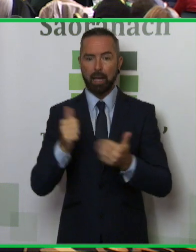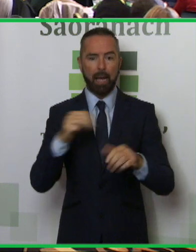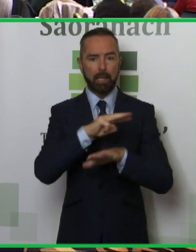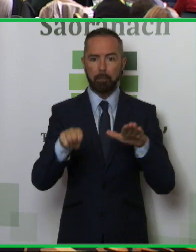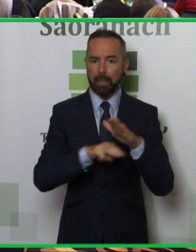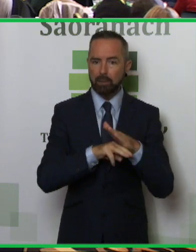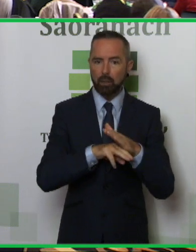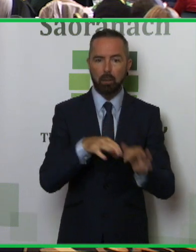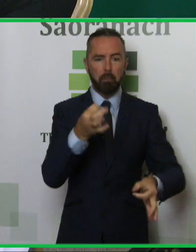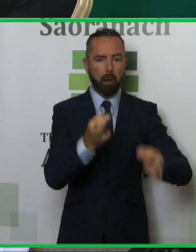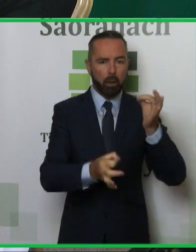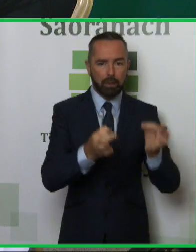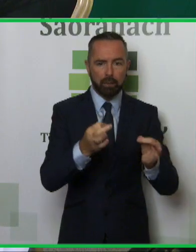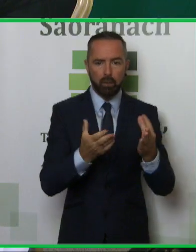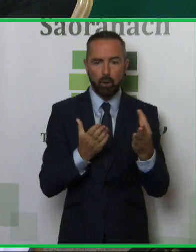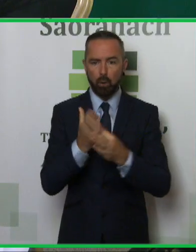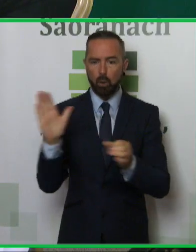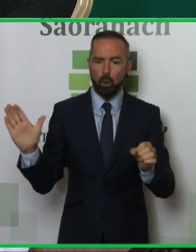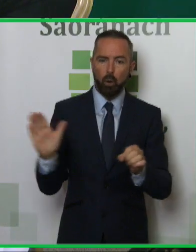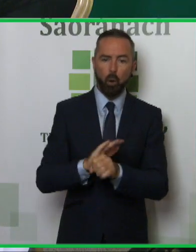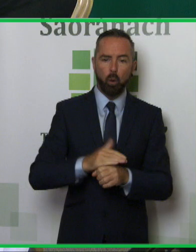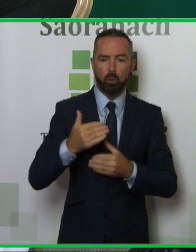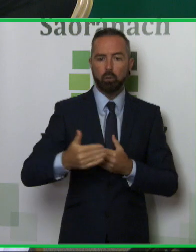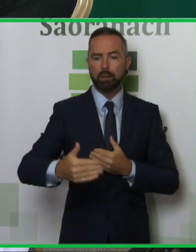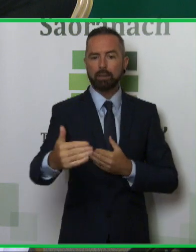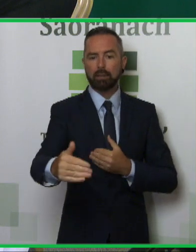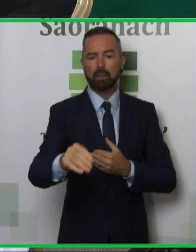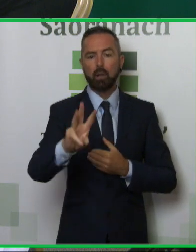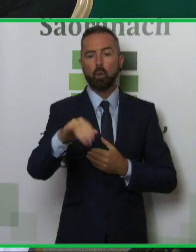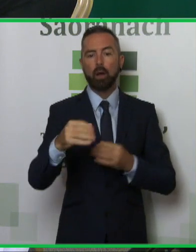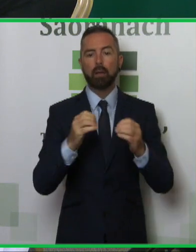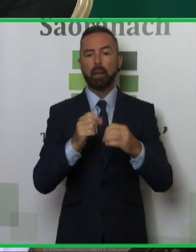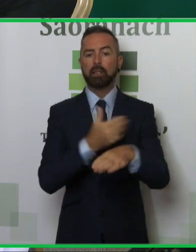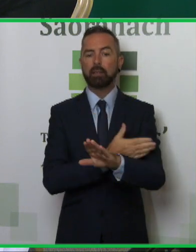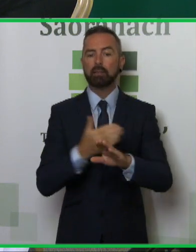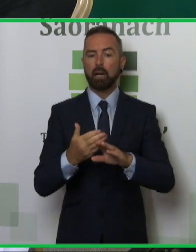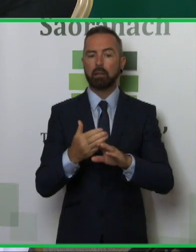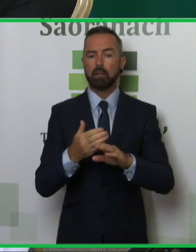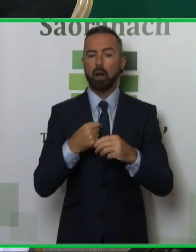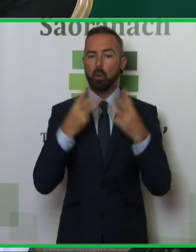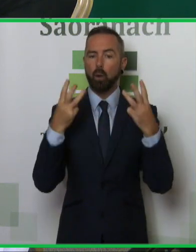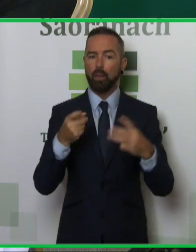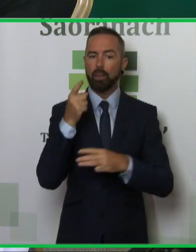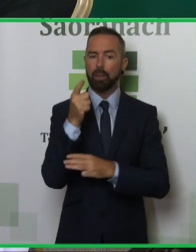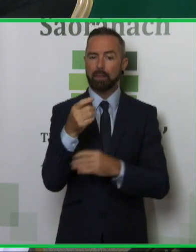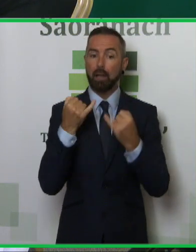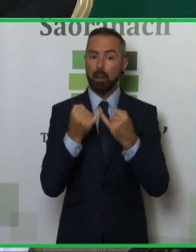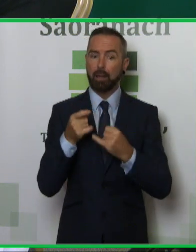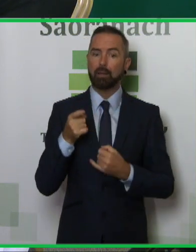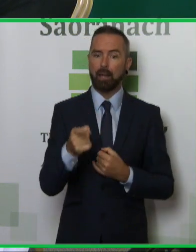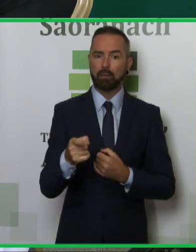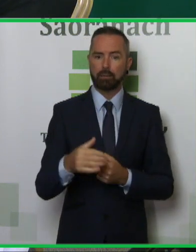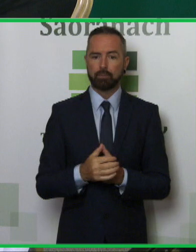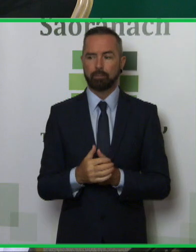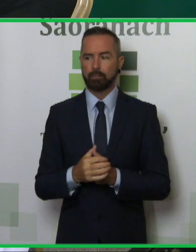any politicians throughout this process. And that's the way I said at the start of this process I wanted it to be. So I've never taken on any